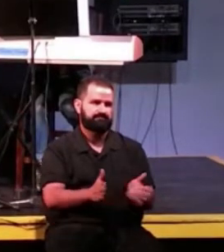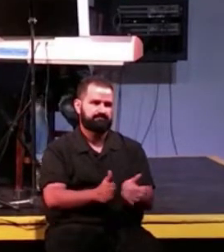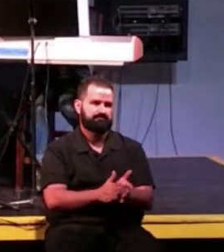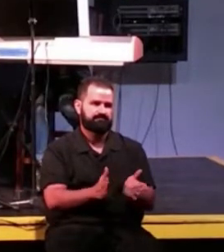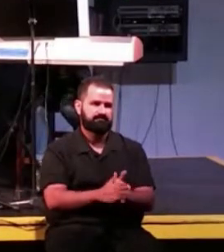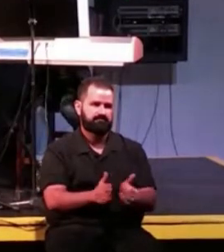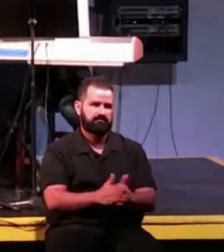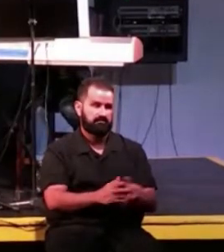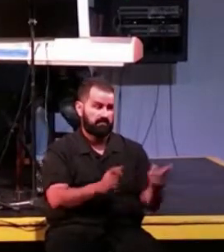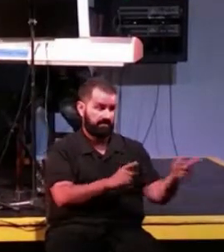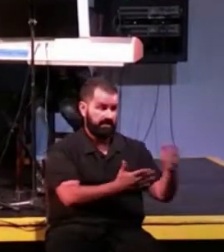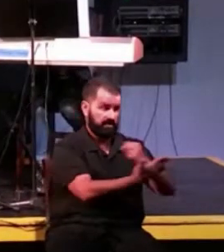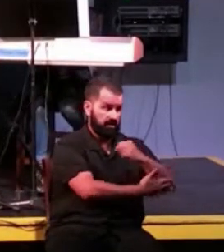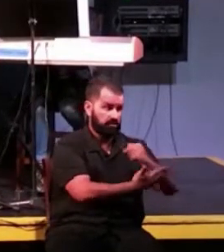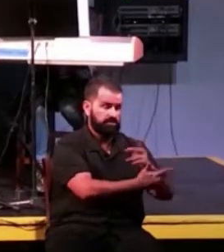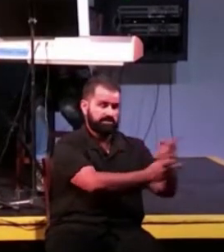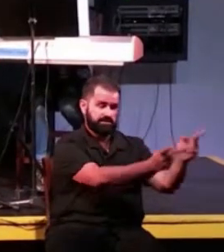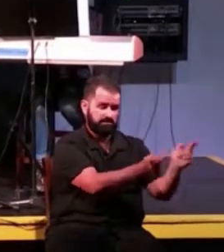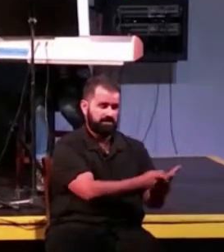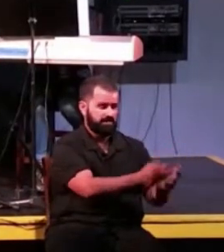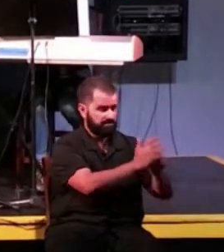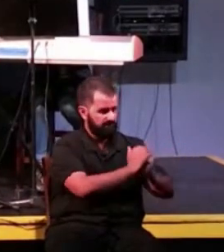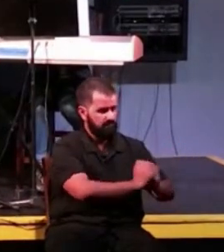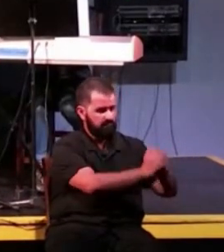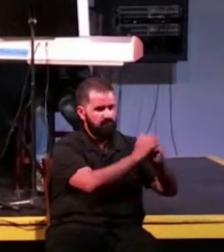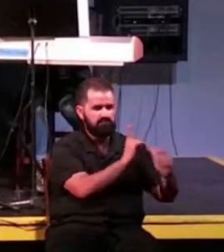Judah is a place of praise, the Bible says.